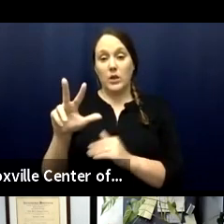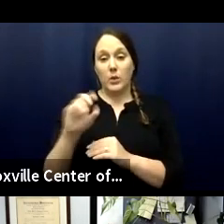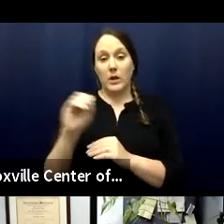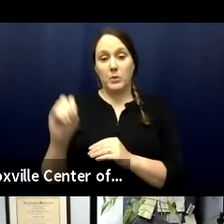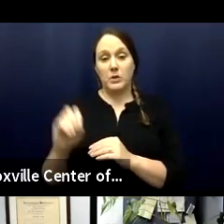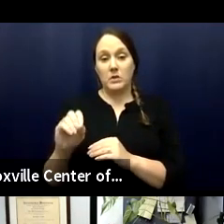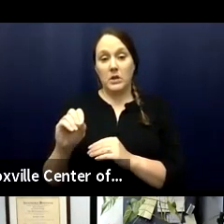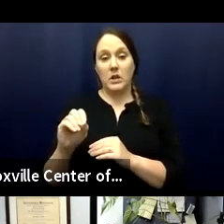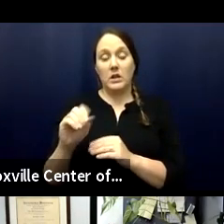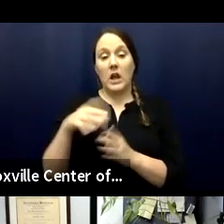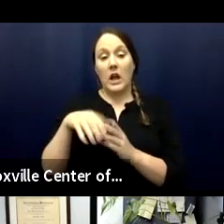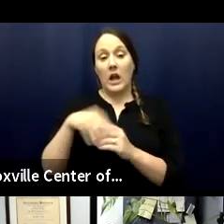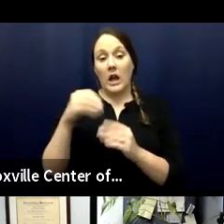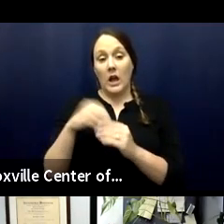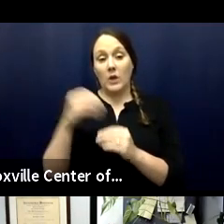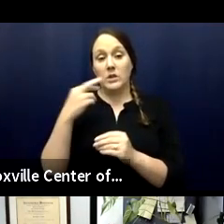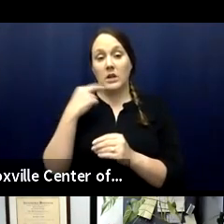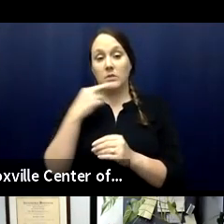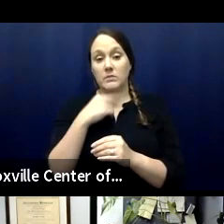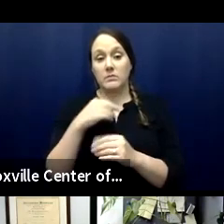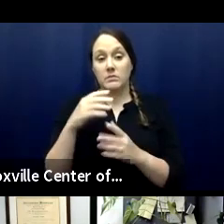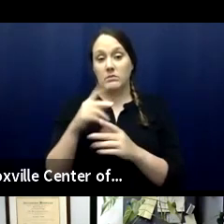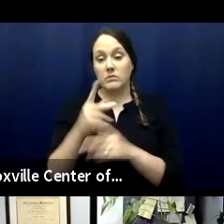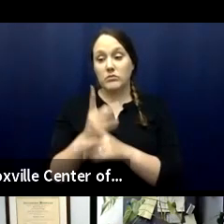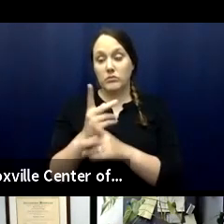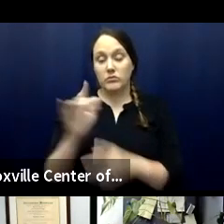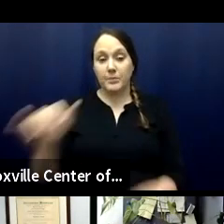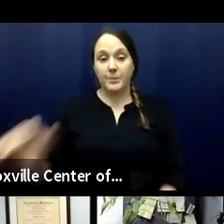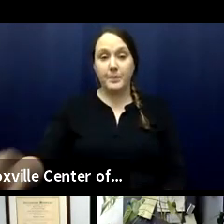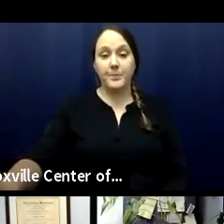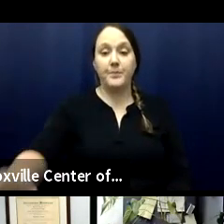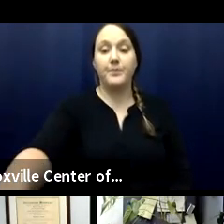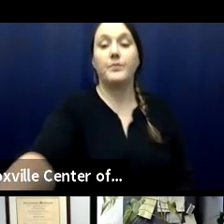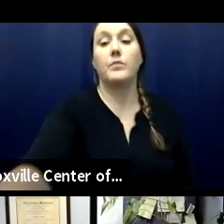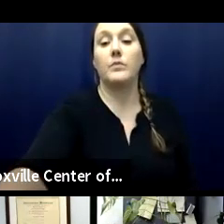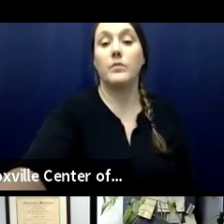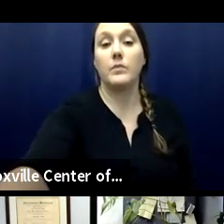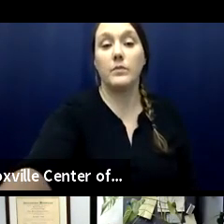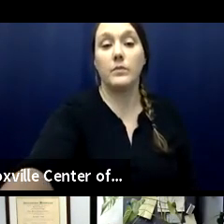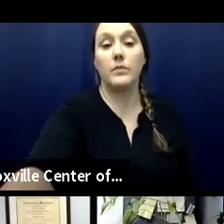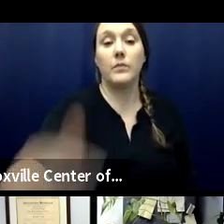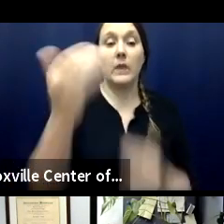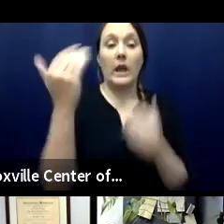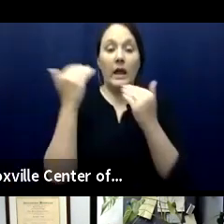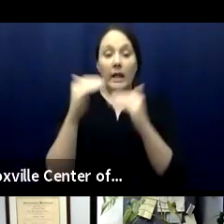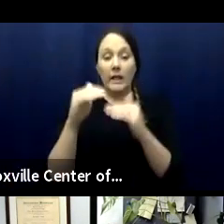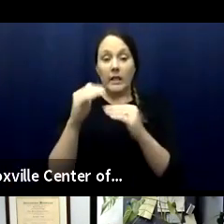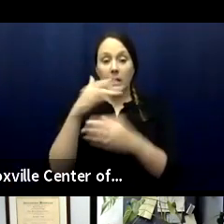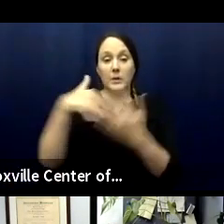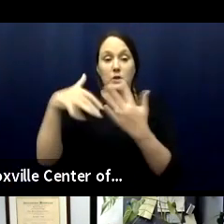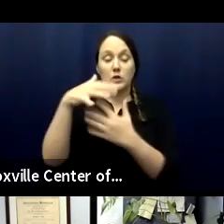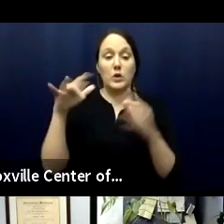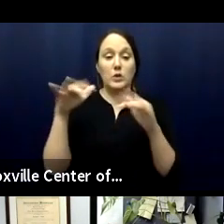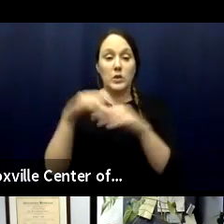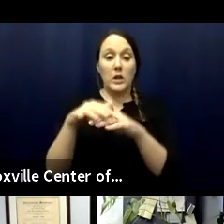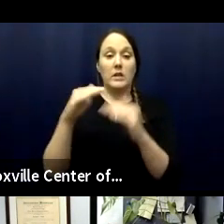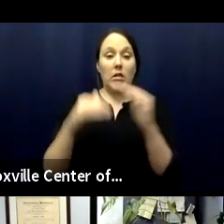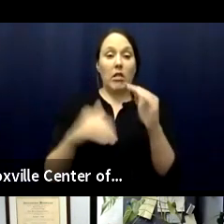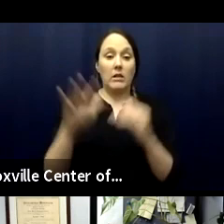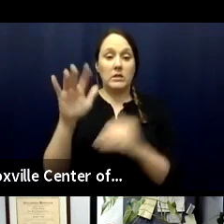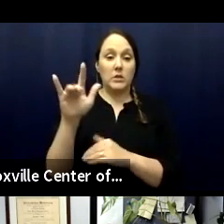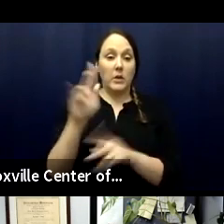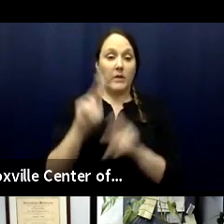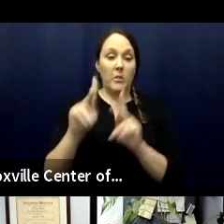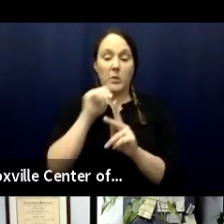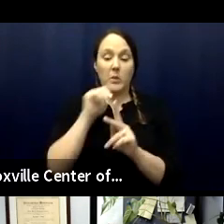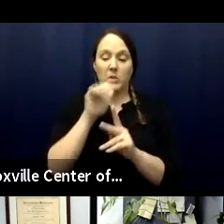dining opportunities with pedestrian areas. It also recommends limiting social gatherings to 25 or fewer people. We're not really talking about that